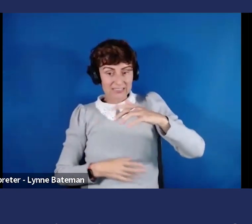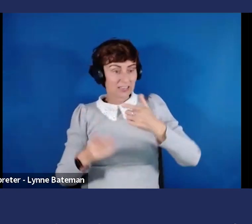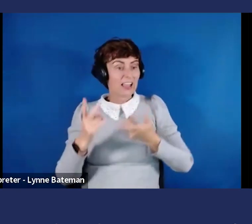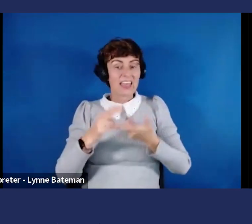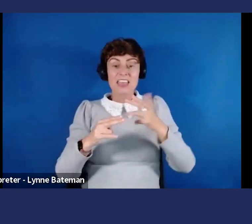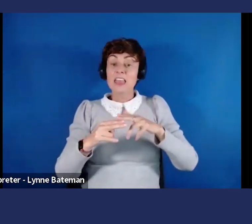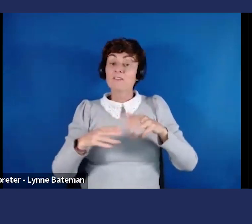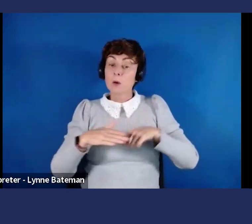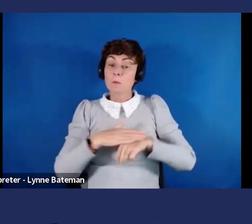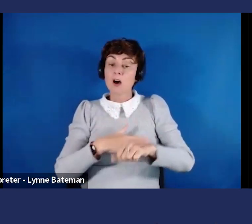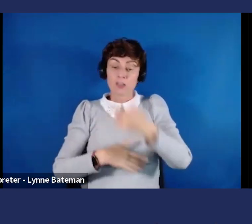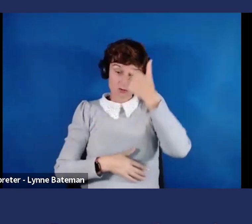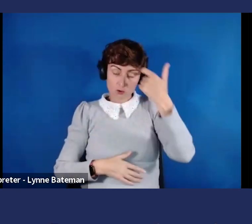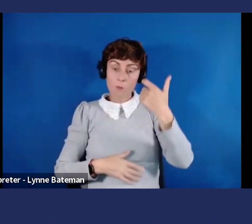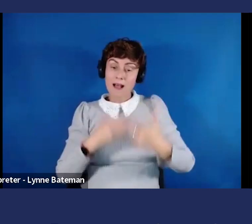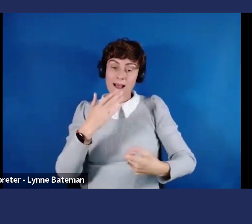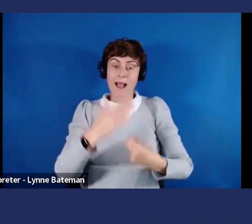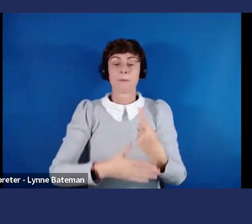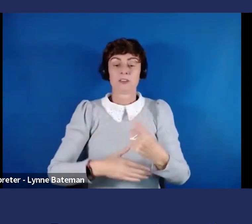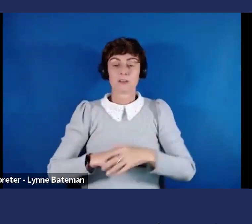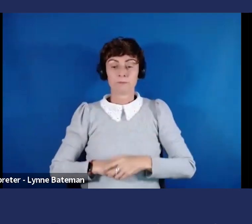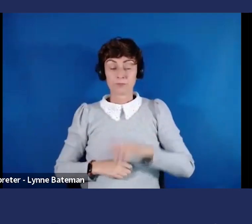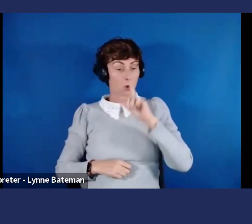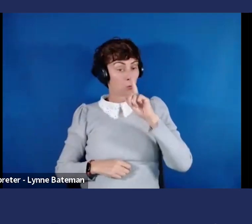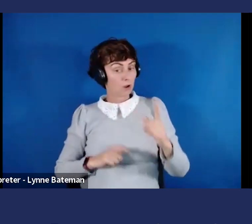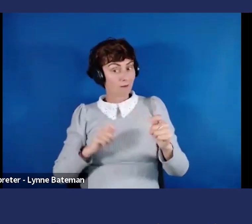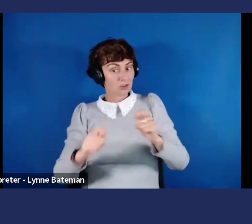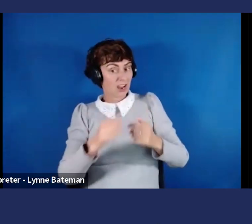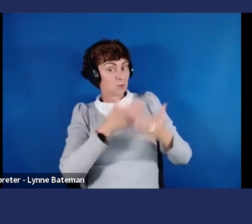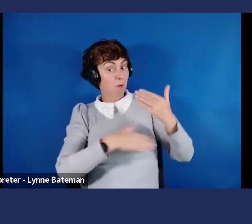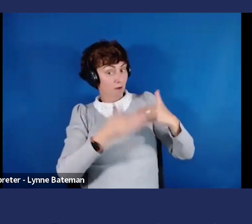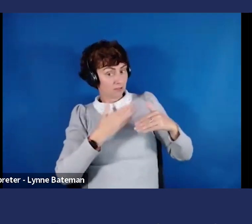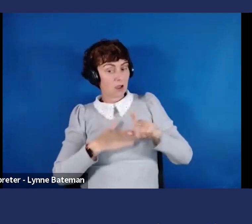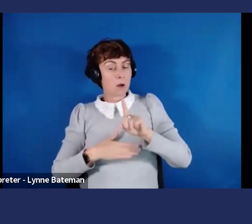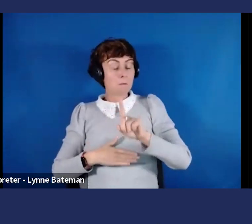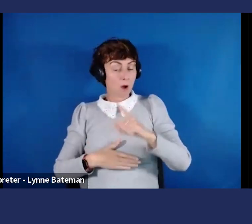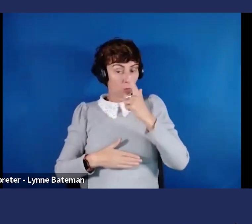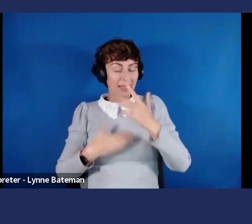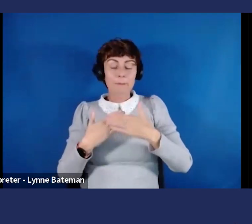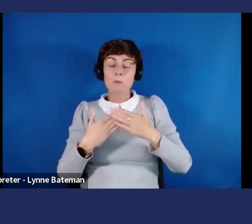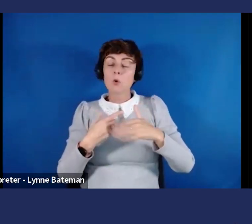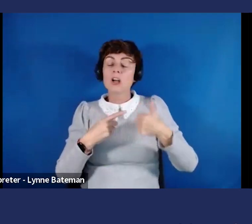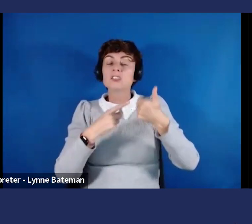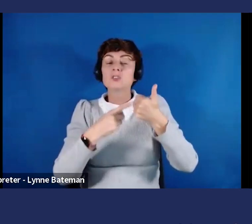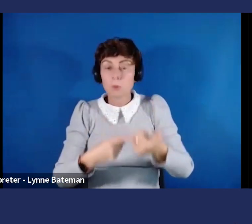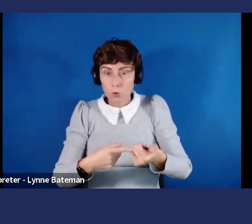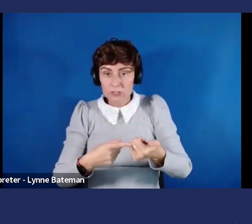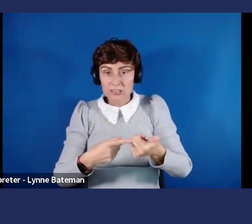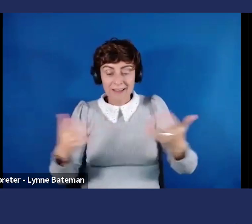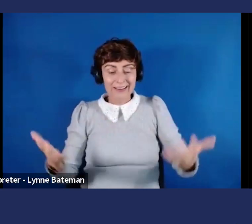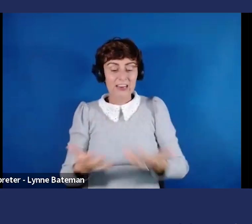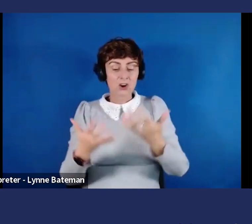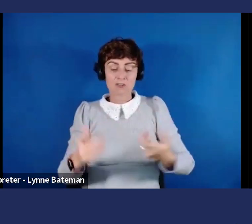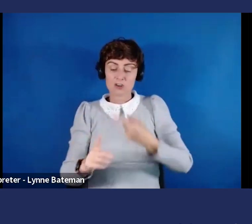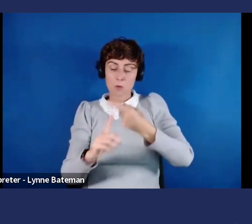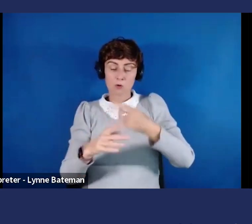been affected. Because we know that while we can't change the past, we can be more supportive to nurture positive relationships